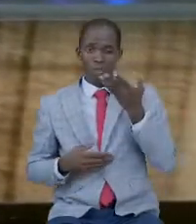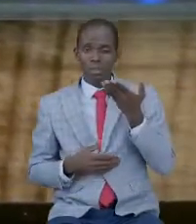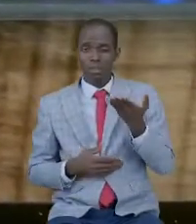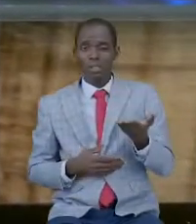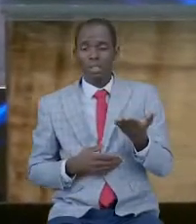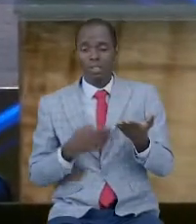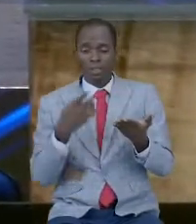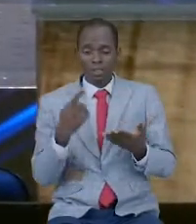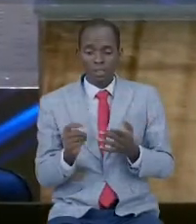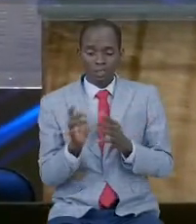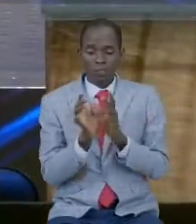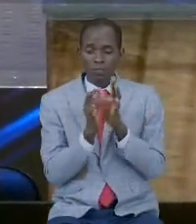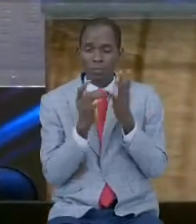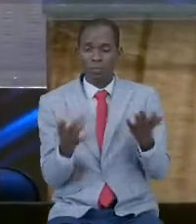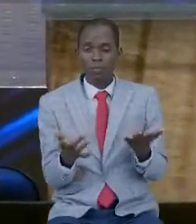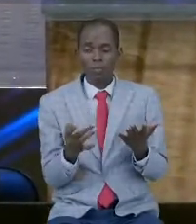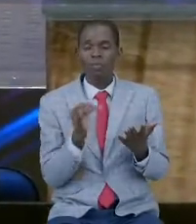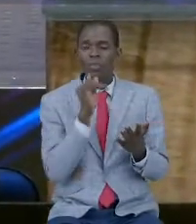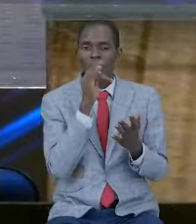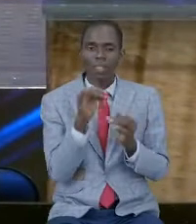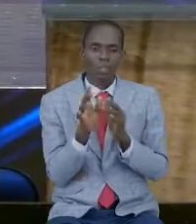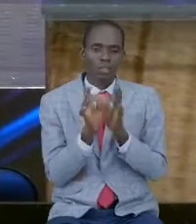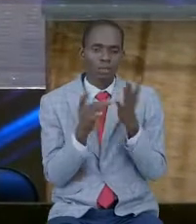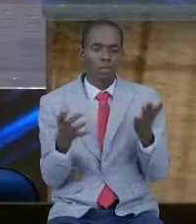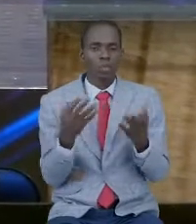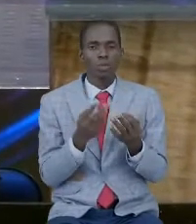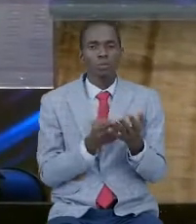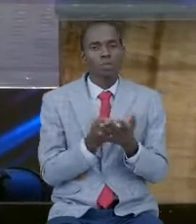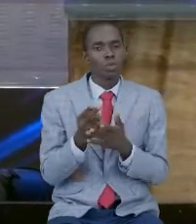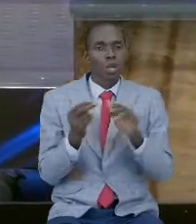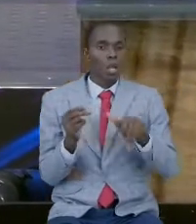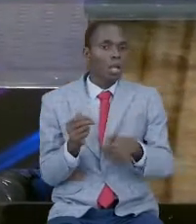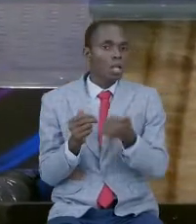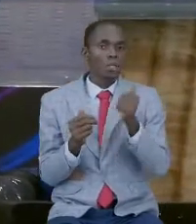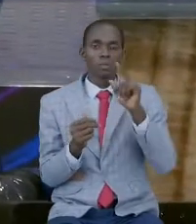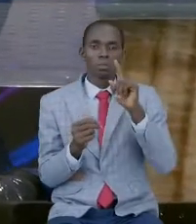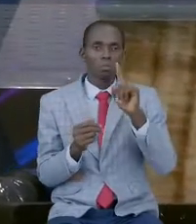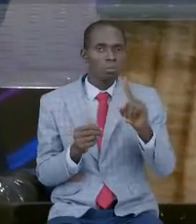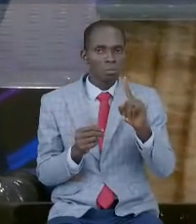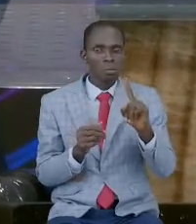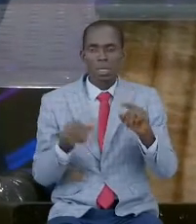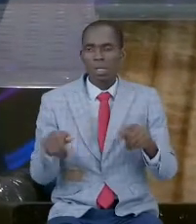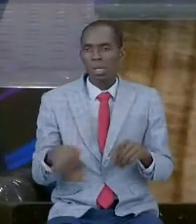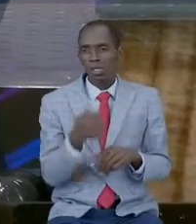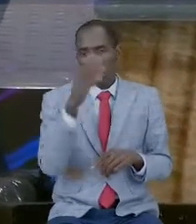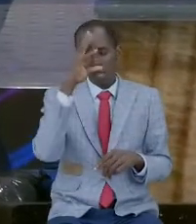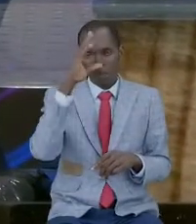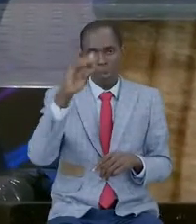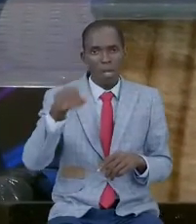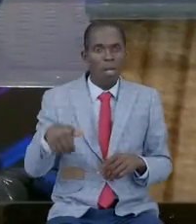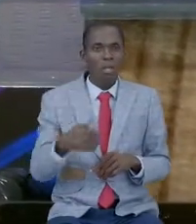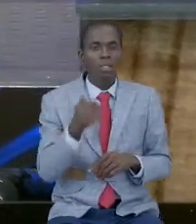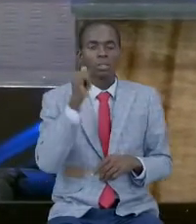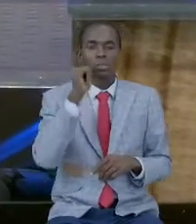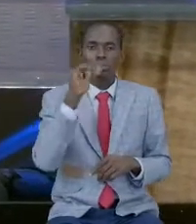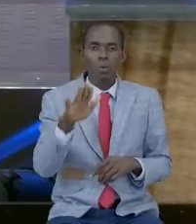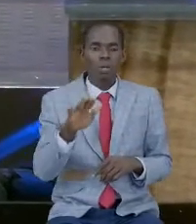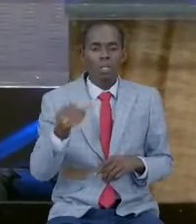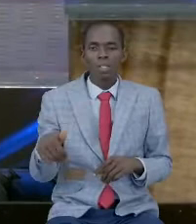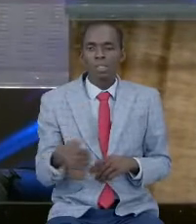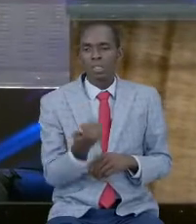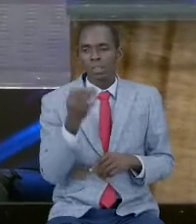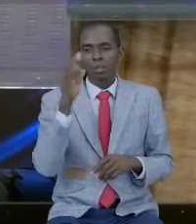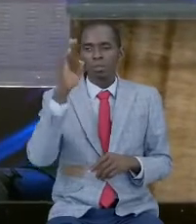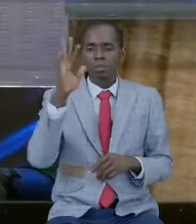the scripture of truth. Any man, any woman, any preacher,